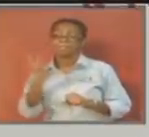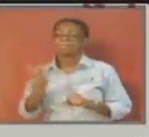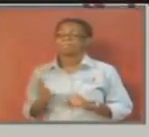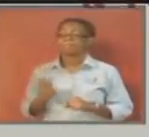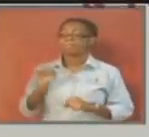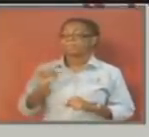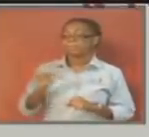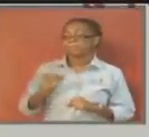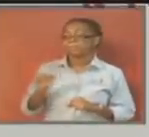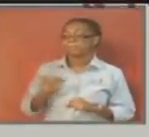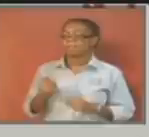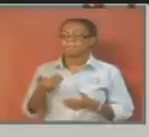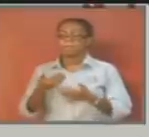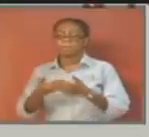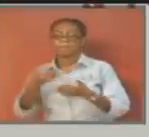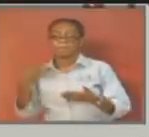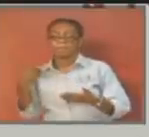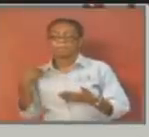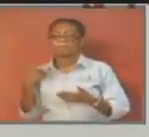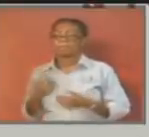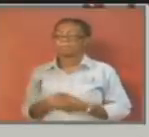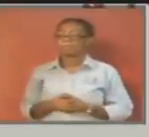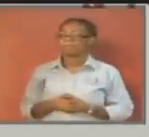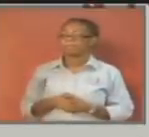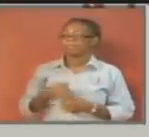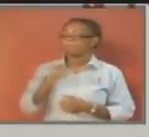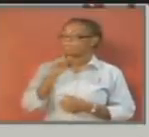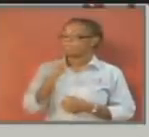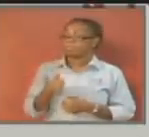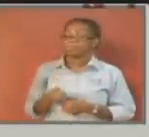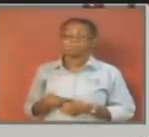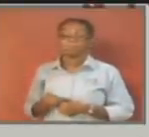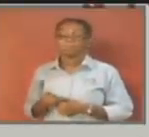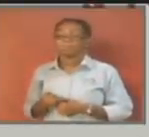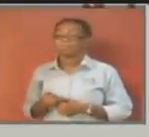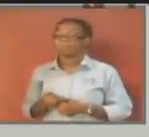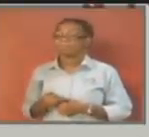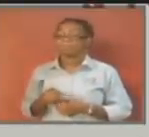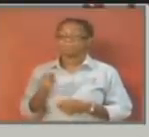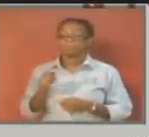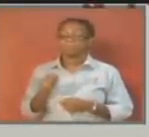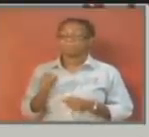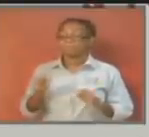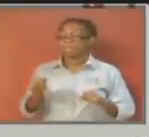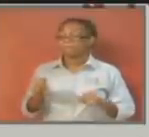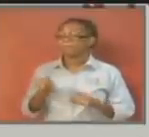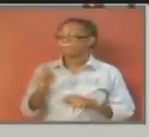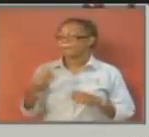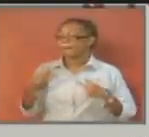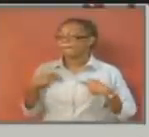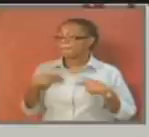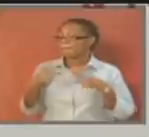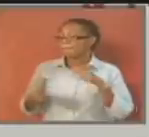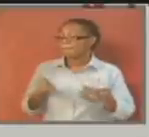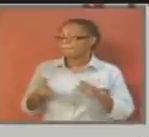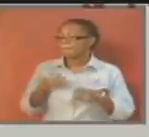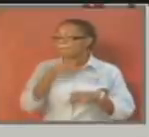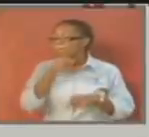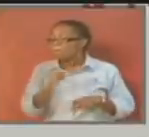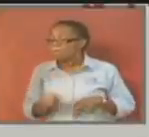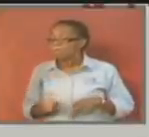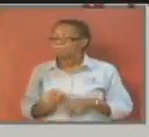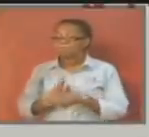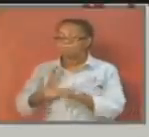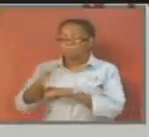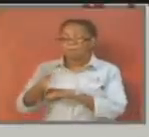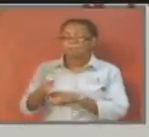will be walk-in as opposed to appointment. So we're looking at persons who are over 60, whether you have comorbidities or not, and those who are under